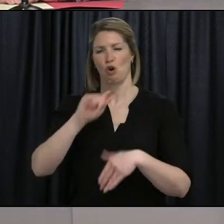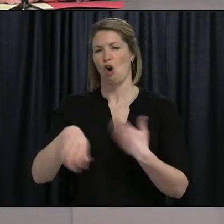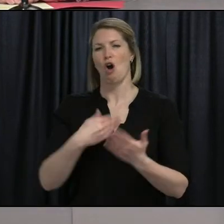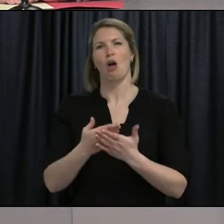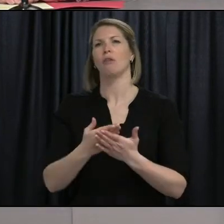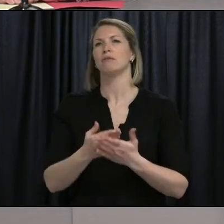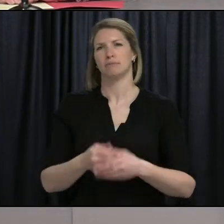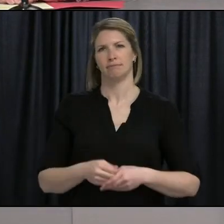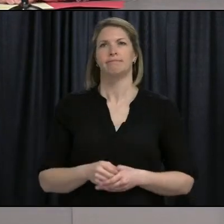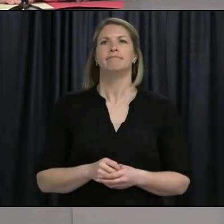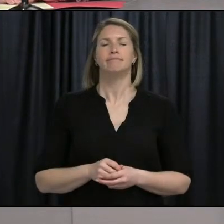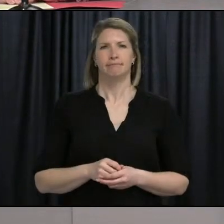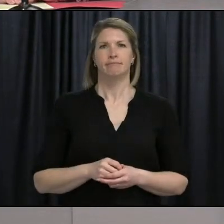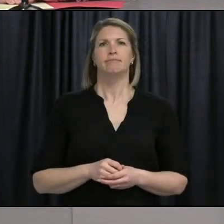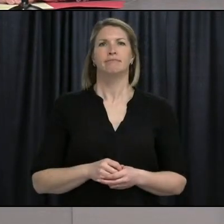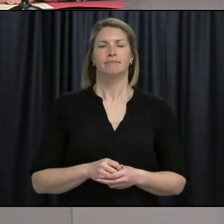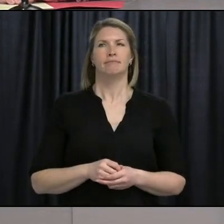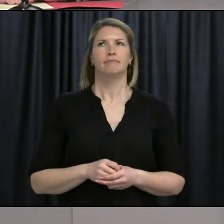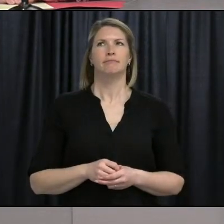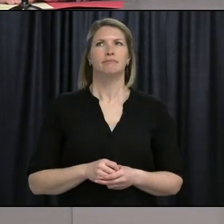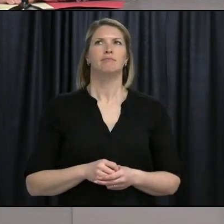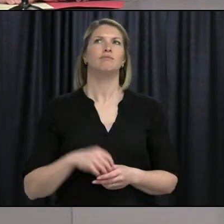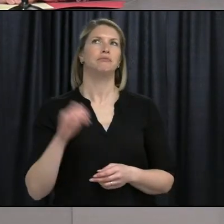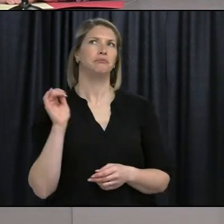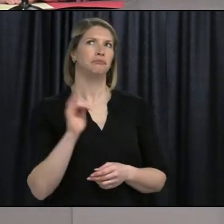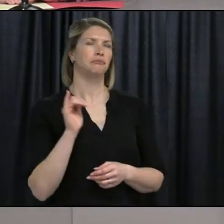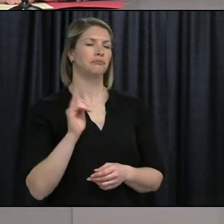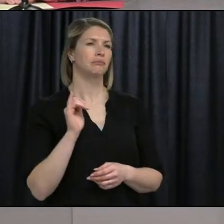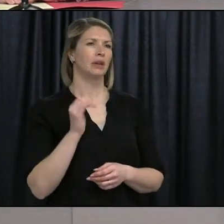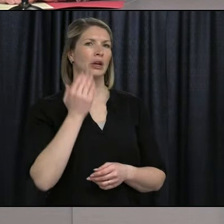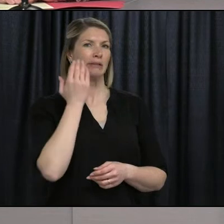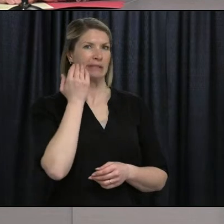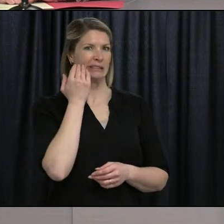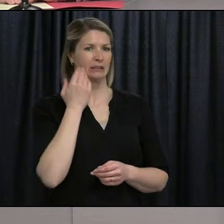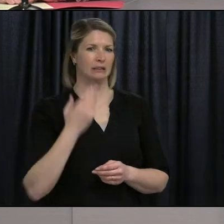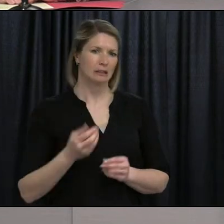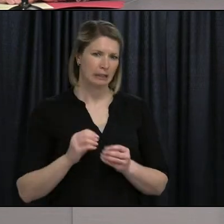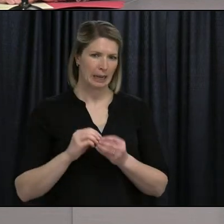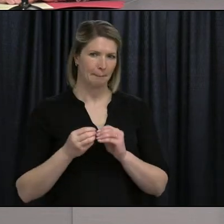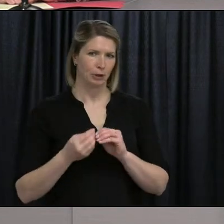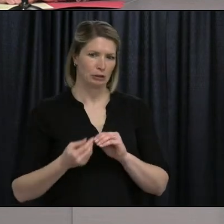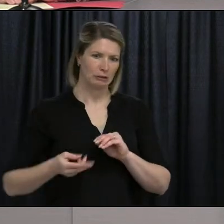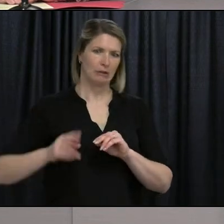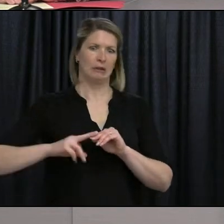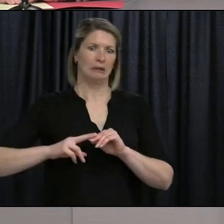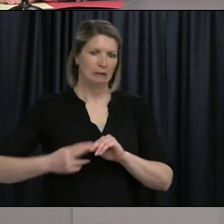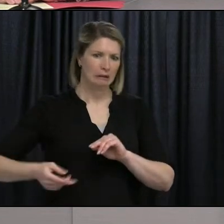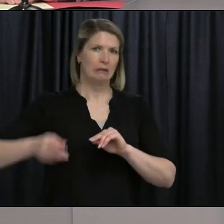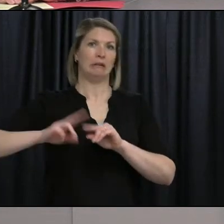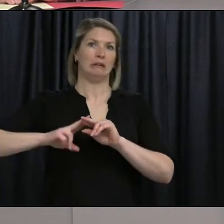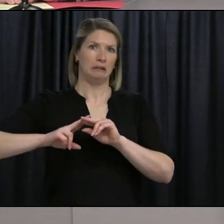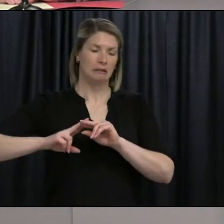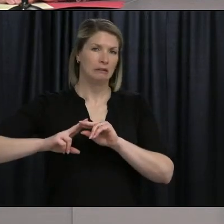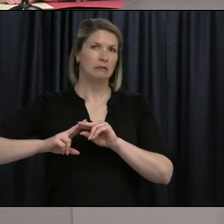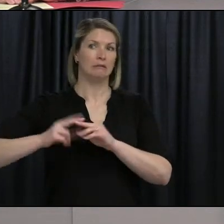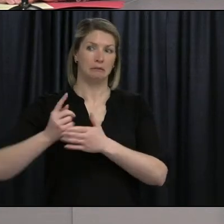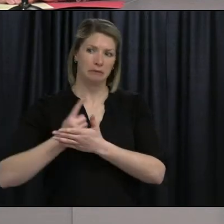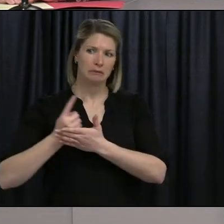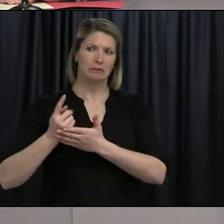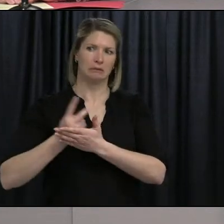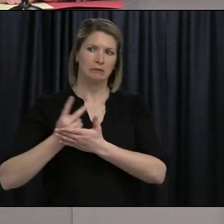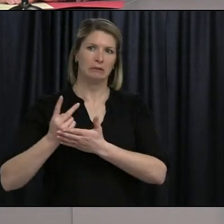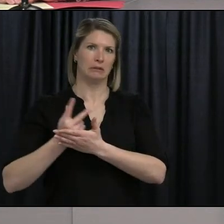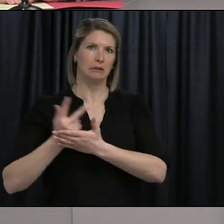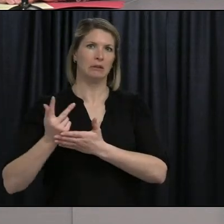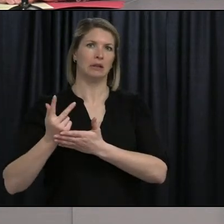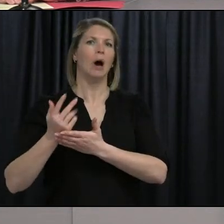Thank you. And with the rise of cases recently, and we know that majority of them are travel related, do we know